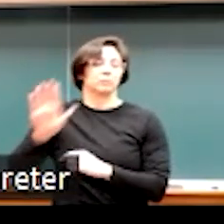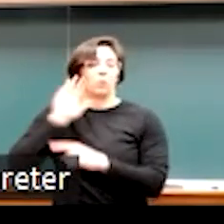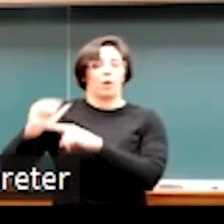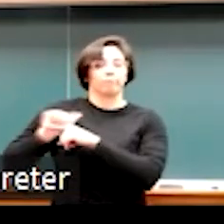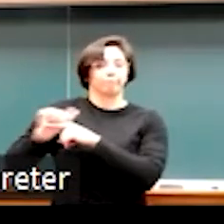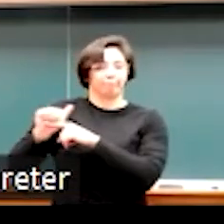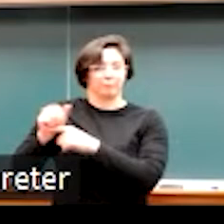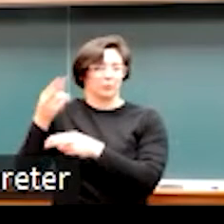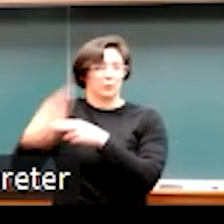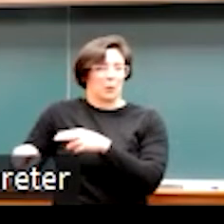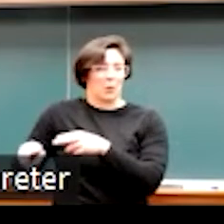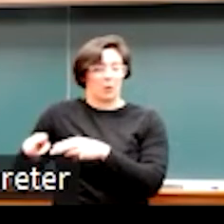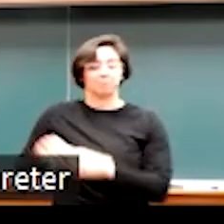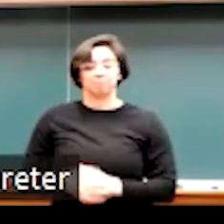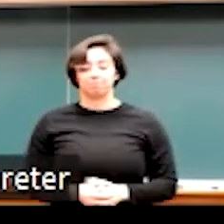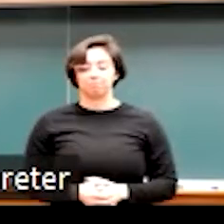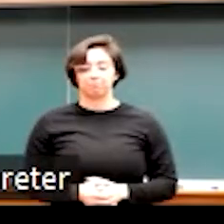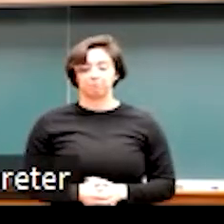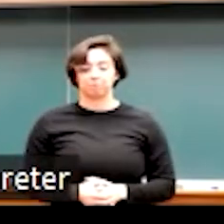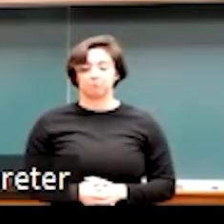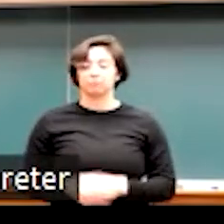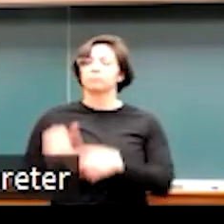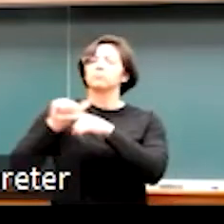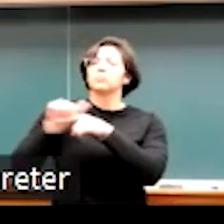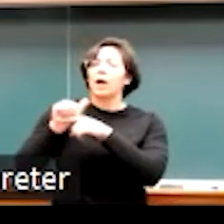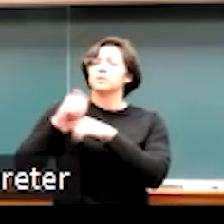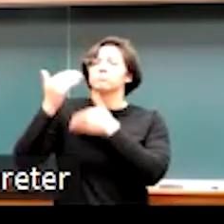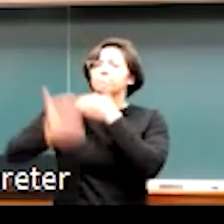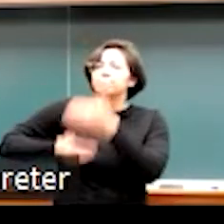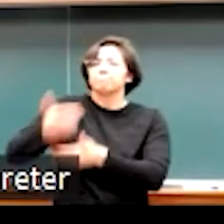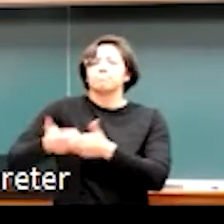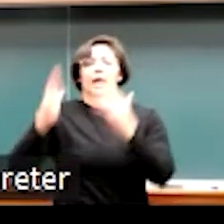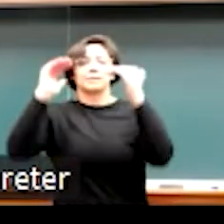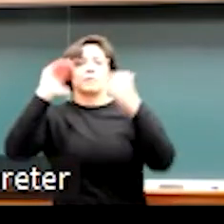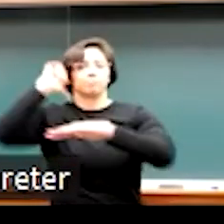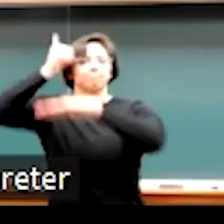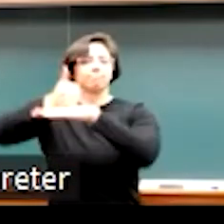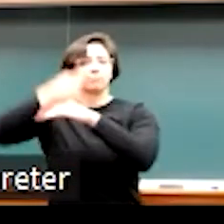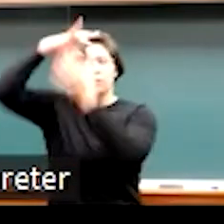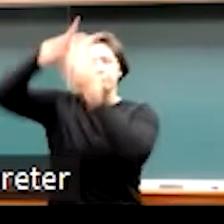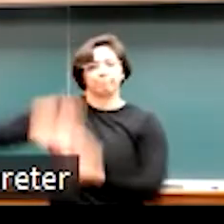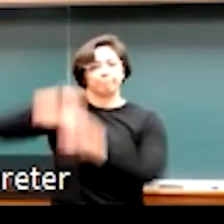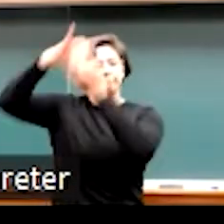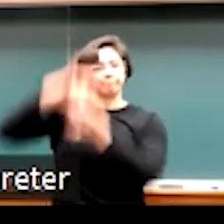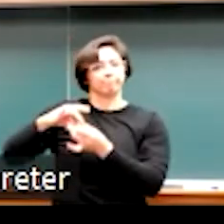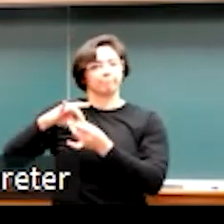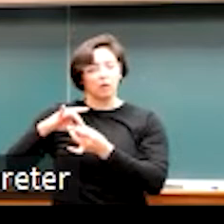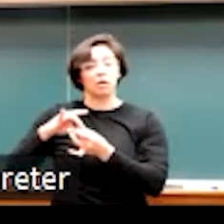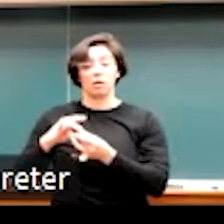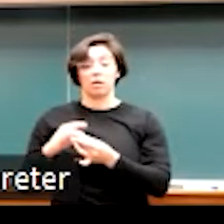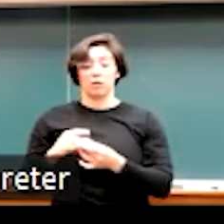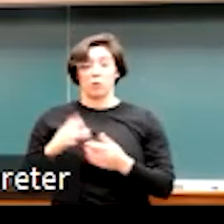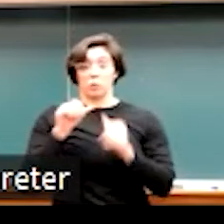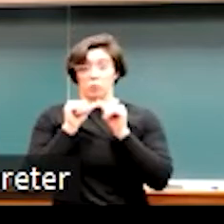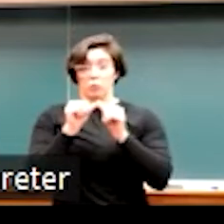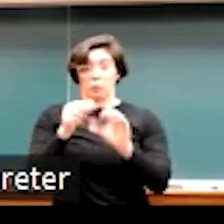what's brief. And practicing and expecting and setting up the expectation that doing this